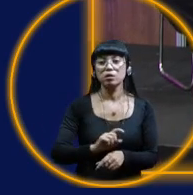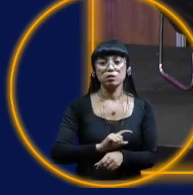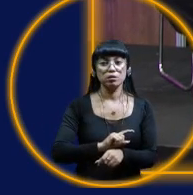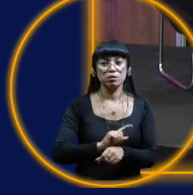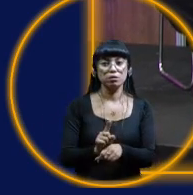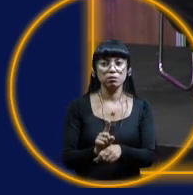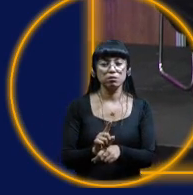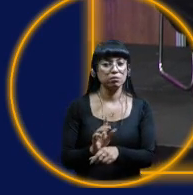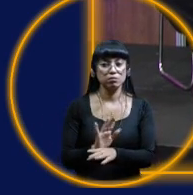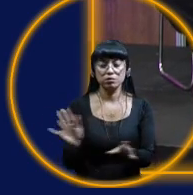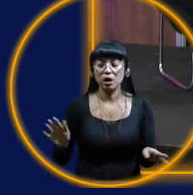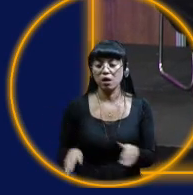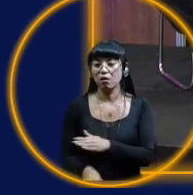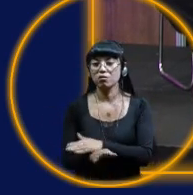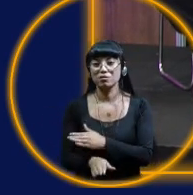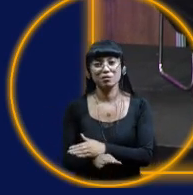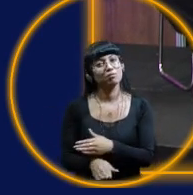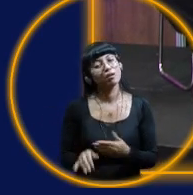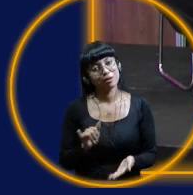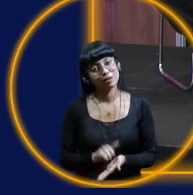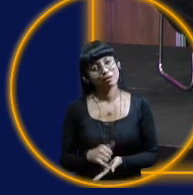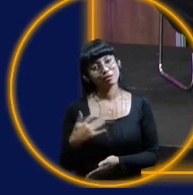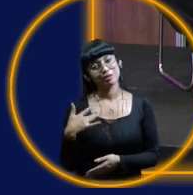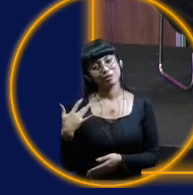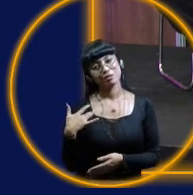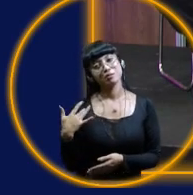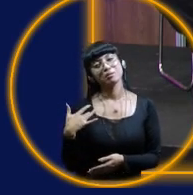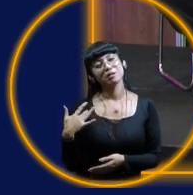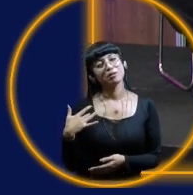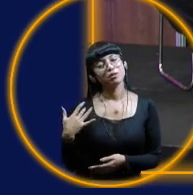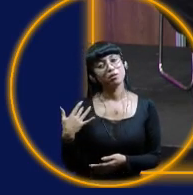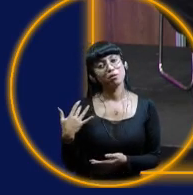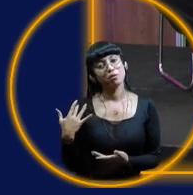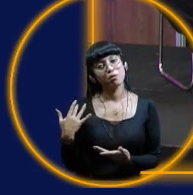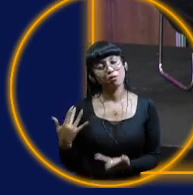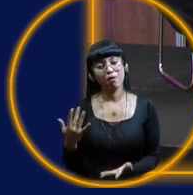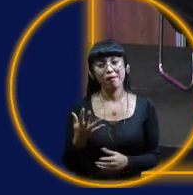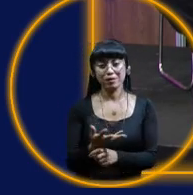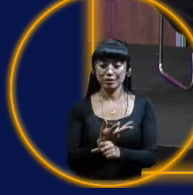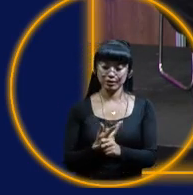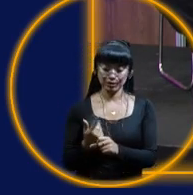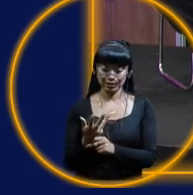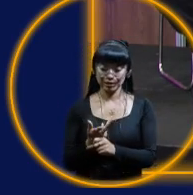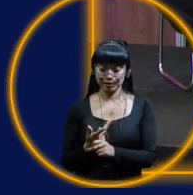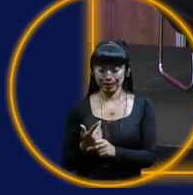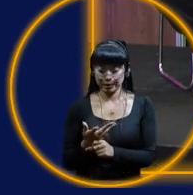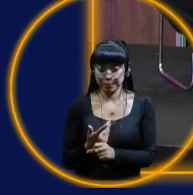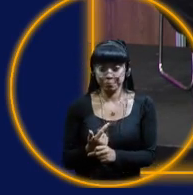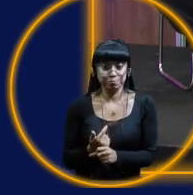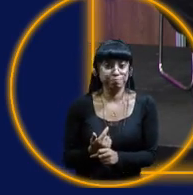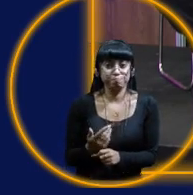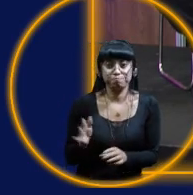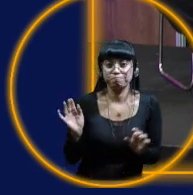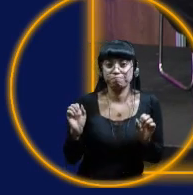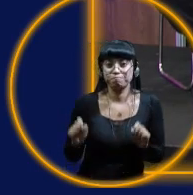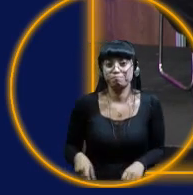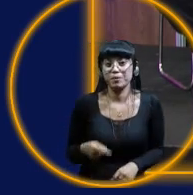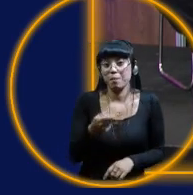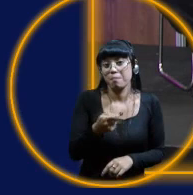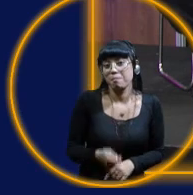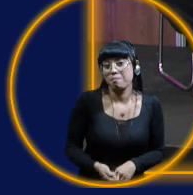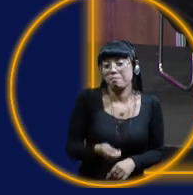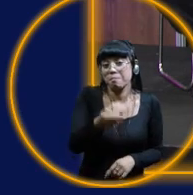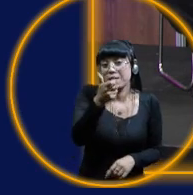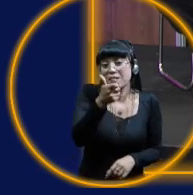know this feeling that the art might just totally be missed. And I think the